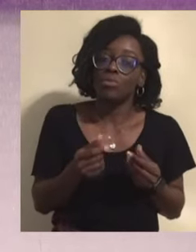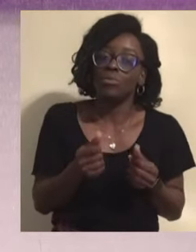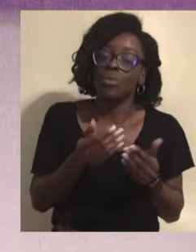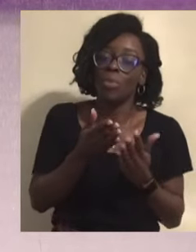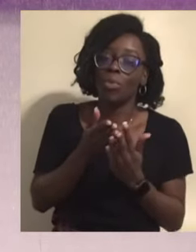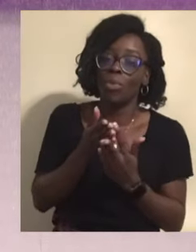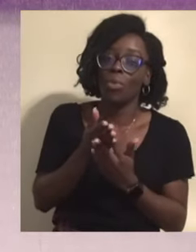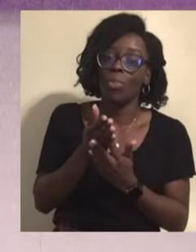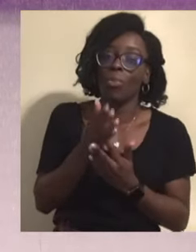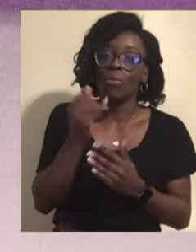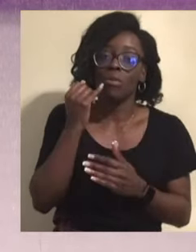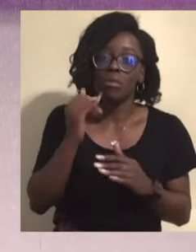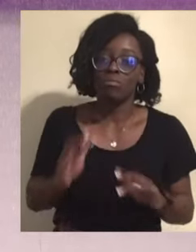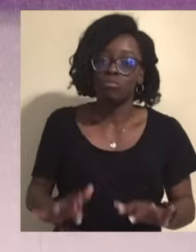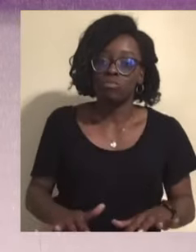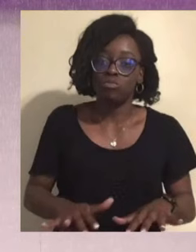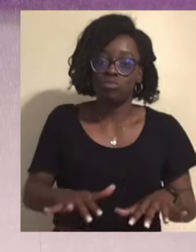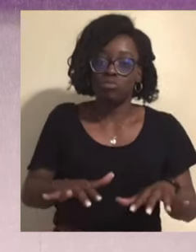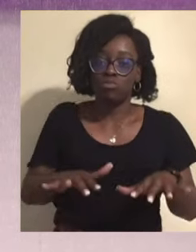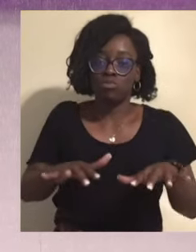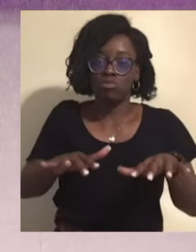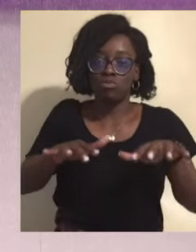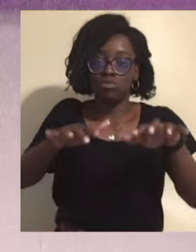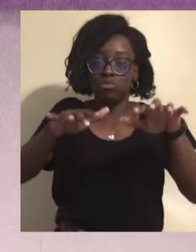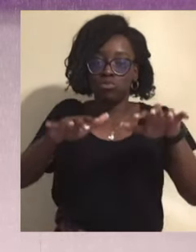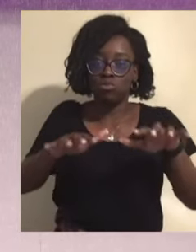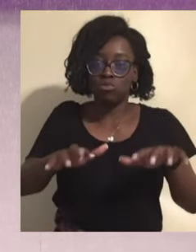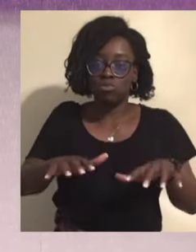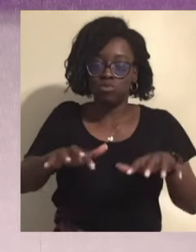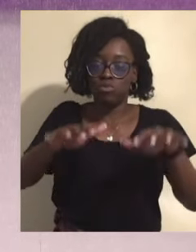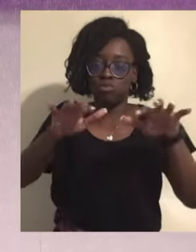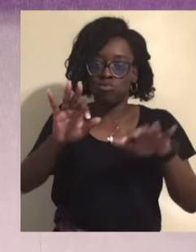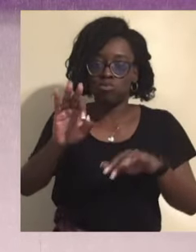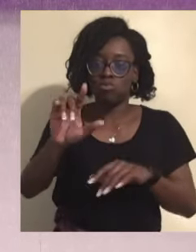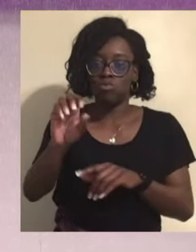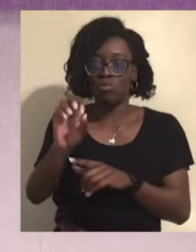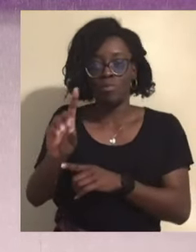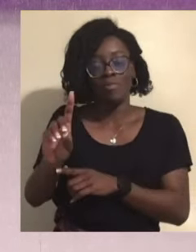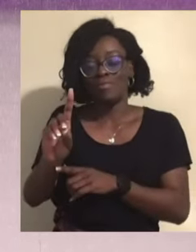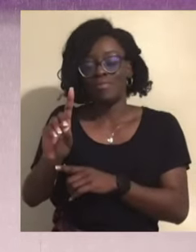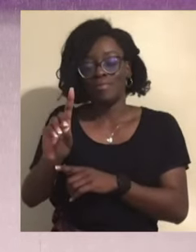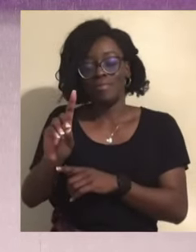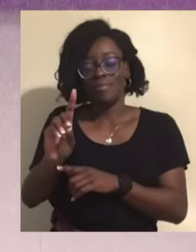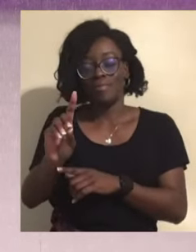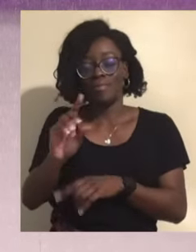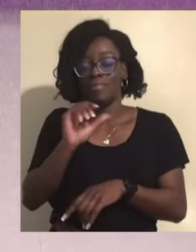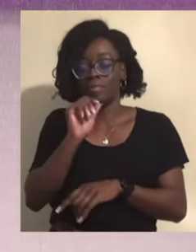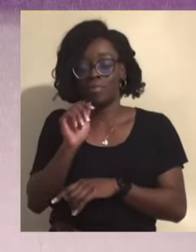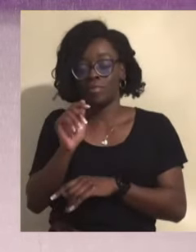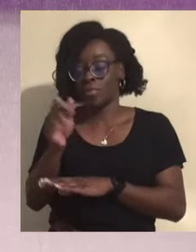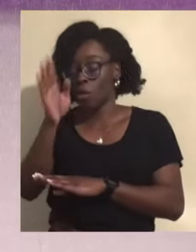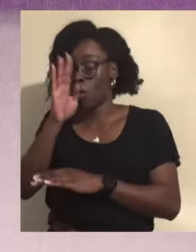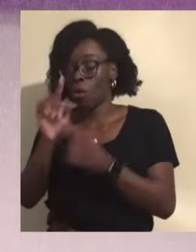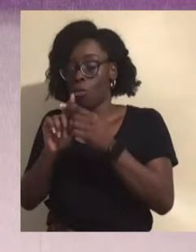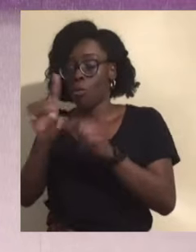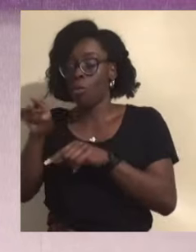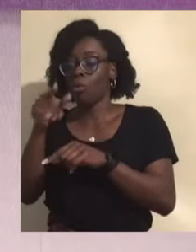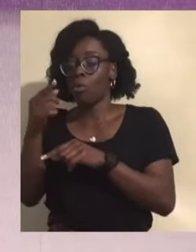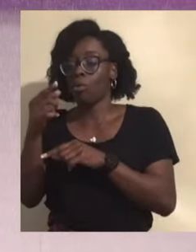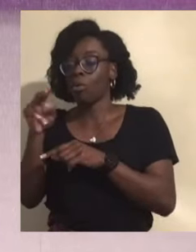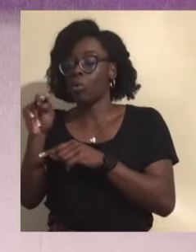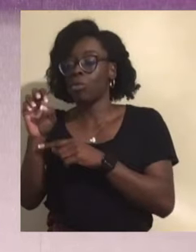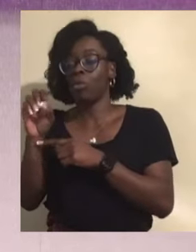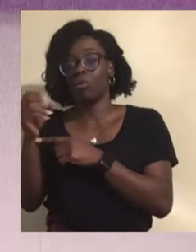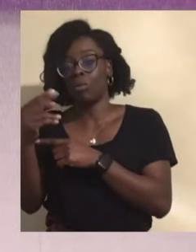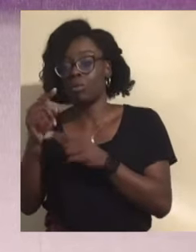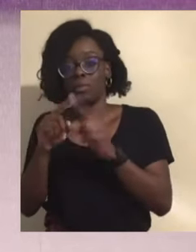Can I tell you something? That's not just God's word to Noah, but that's God's word to me and you. I came to